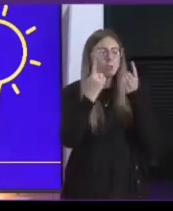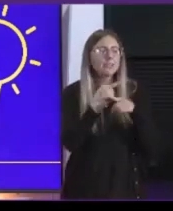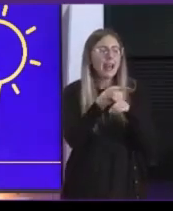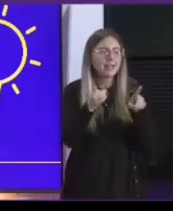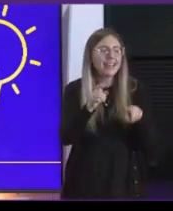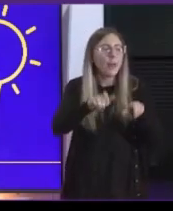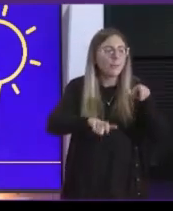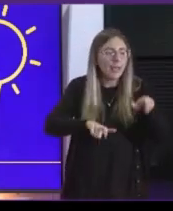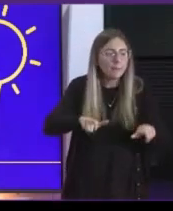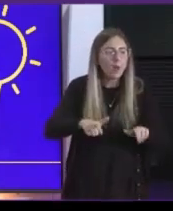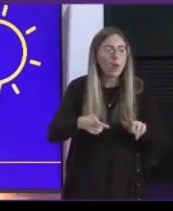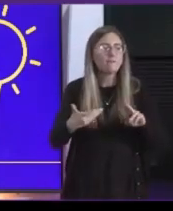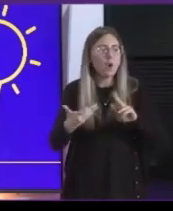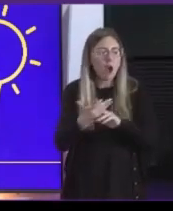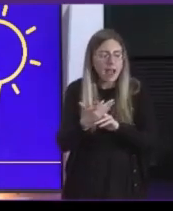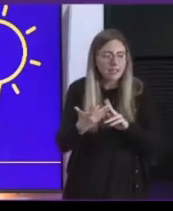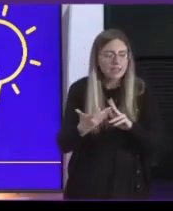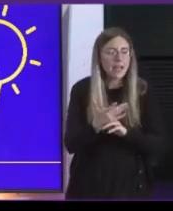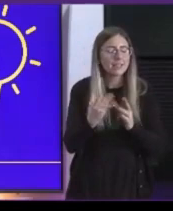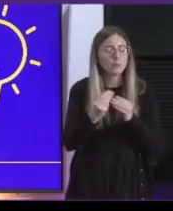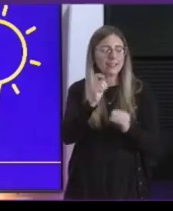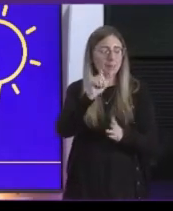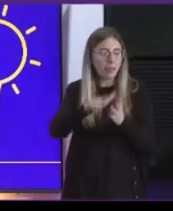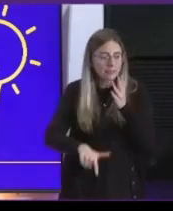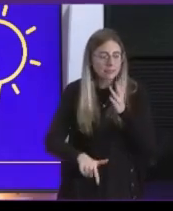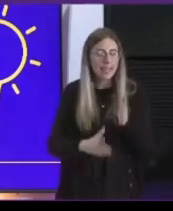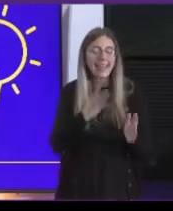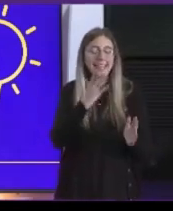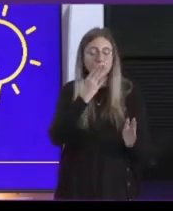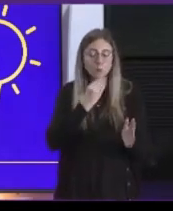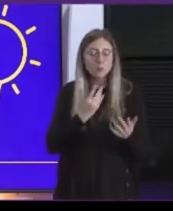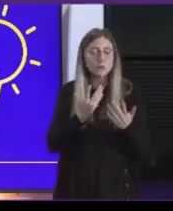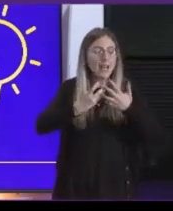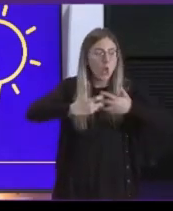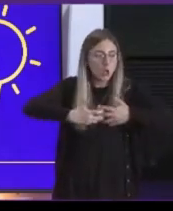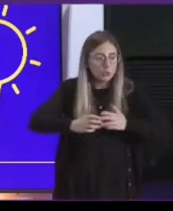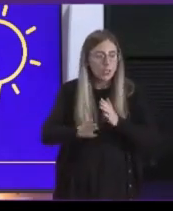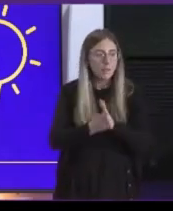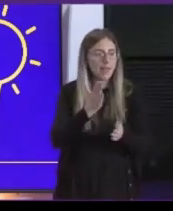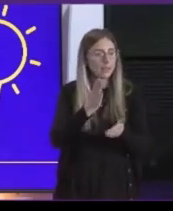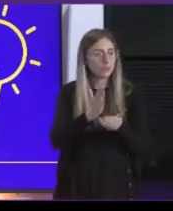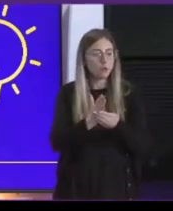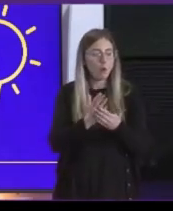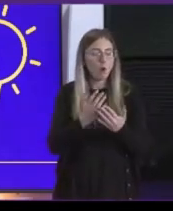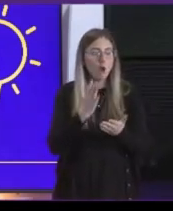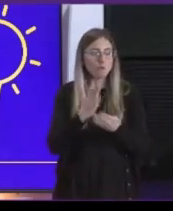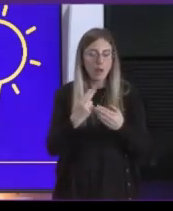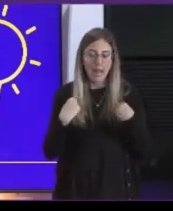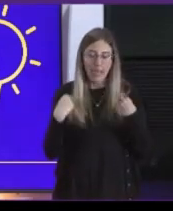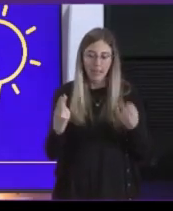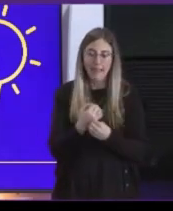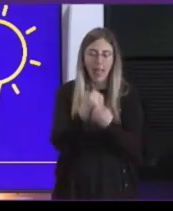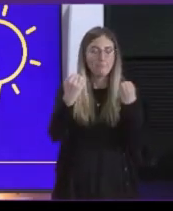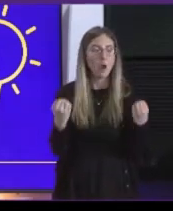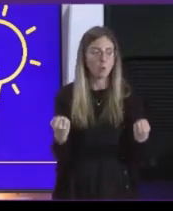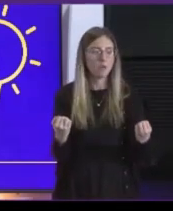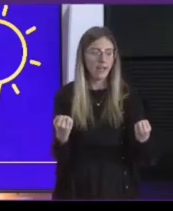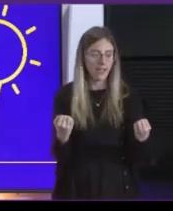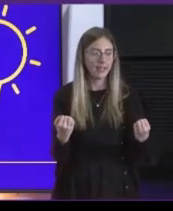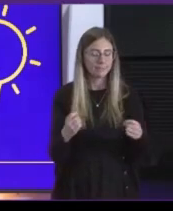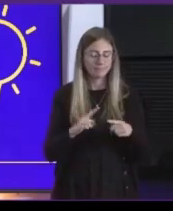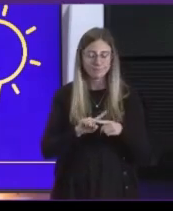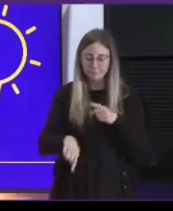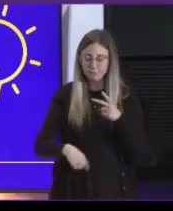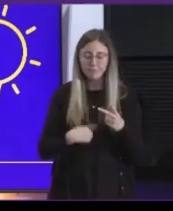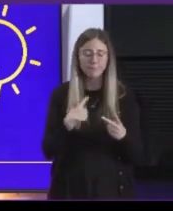This is about creating access for people with disabilities to use technology in a way that is truly empowering. The second thing we need to do